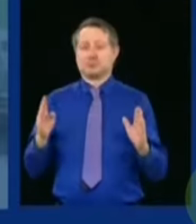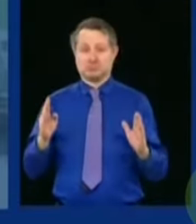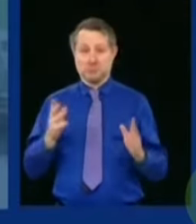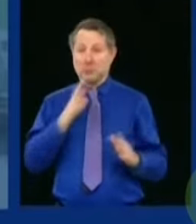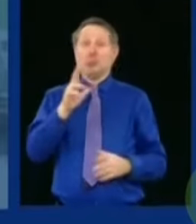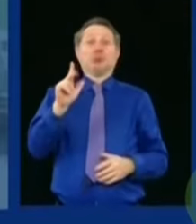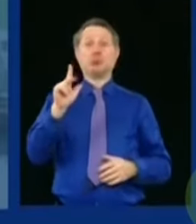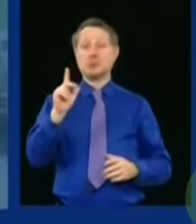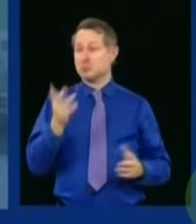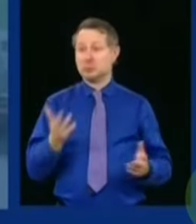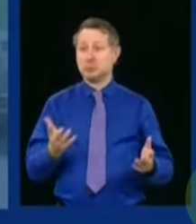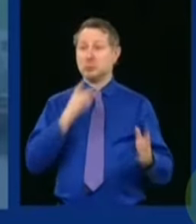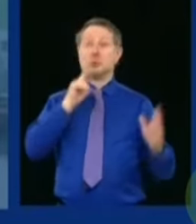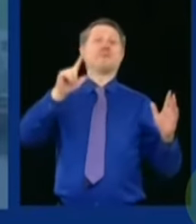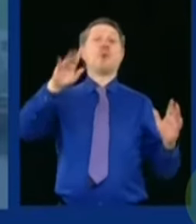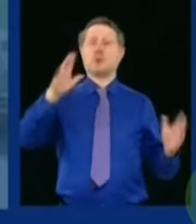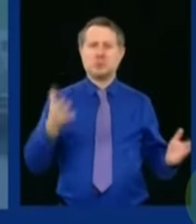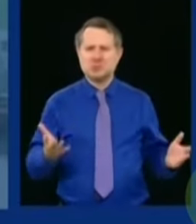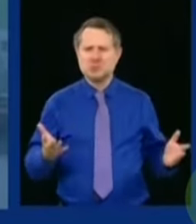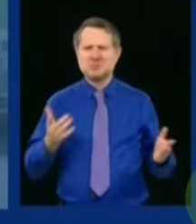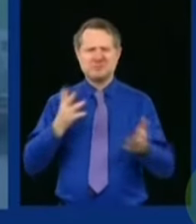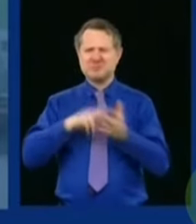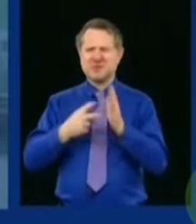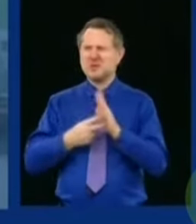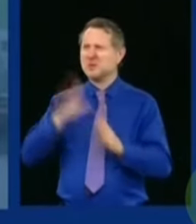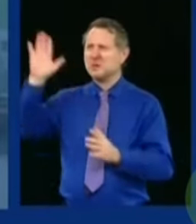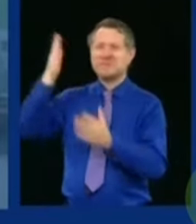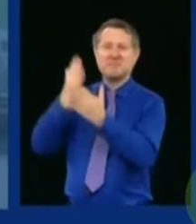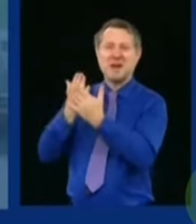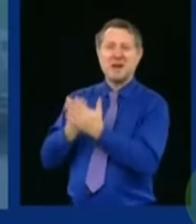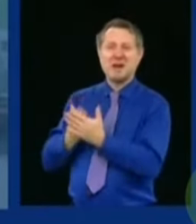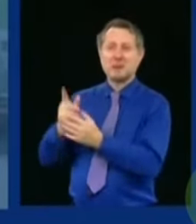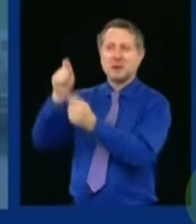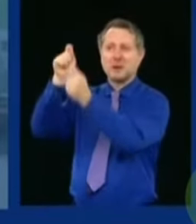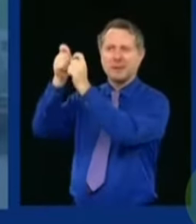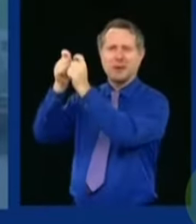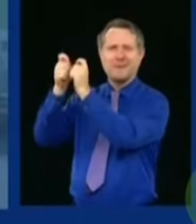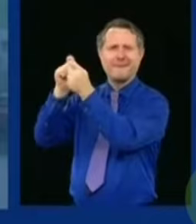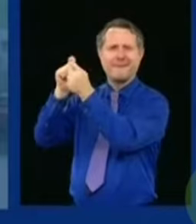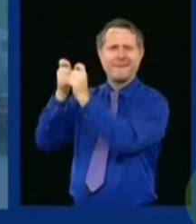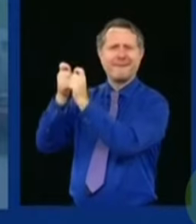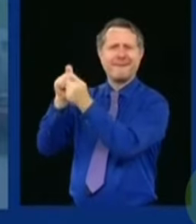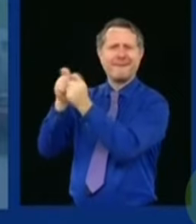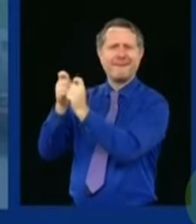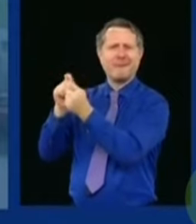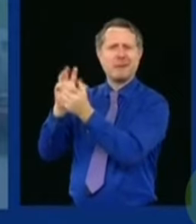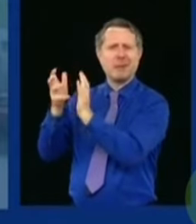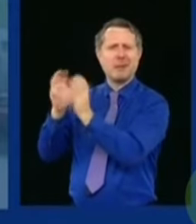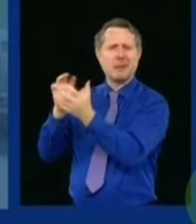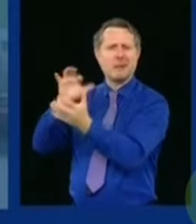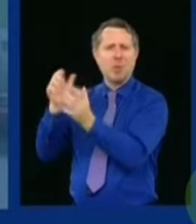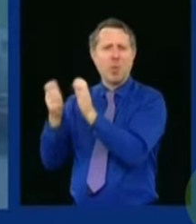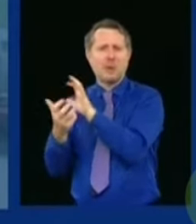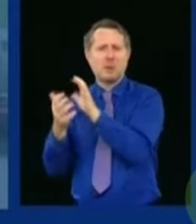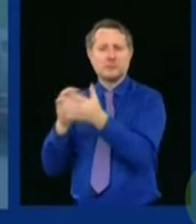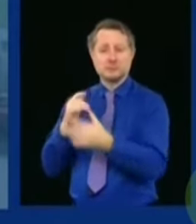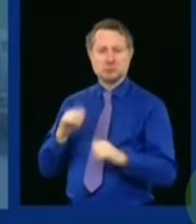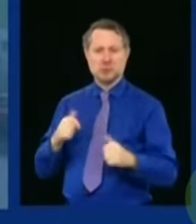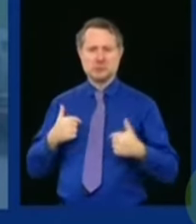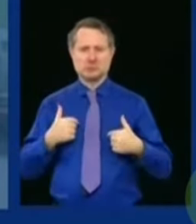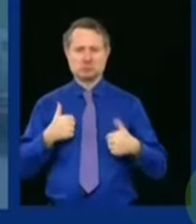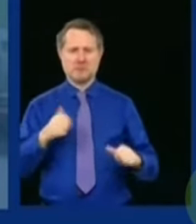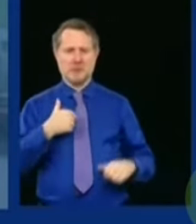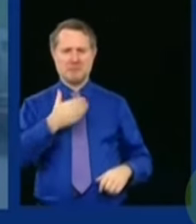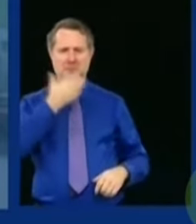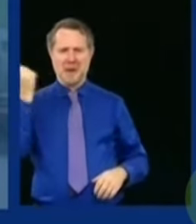facts change. I have done my best to give people the information that